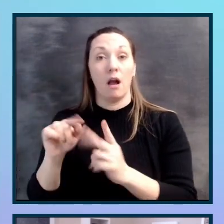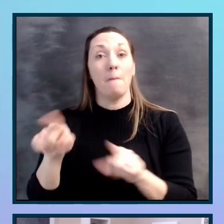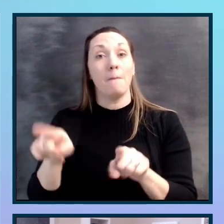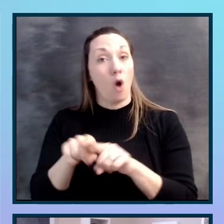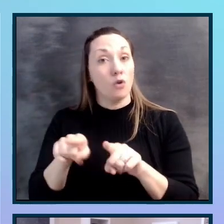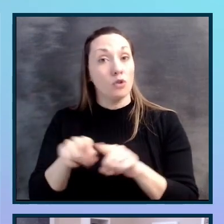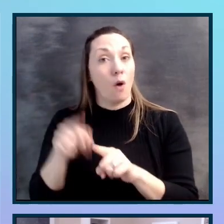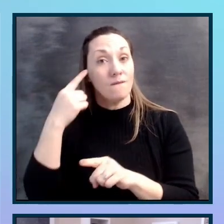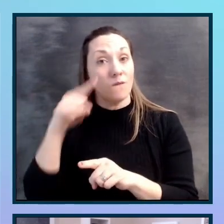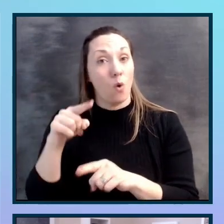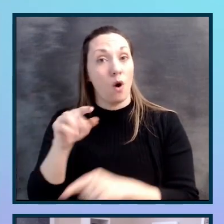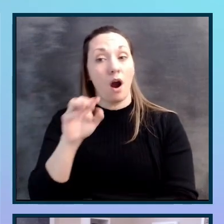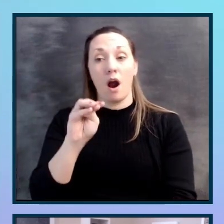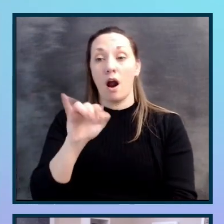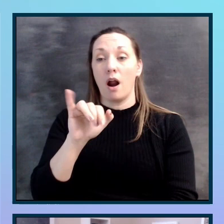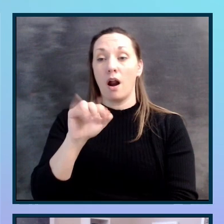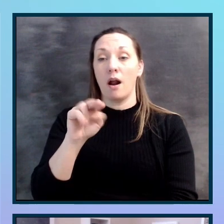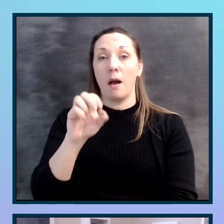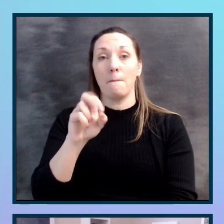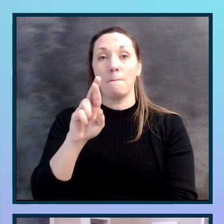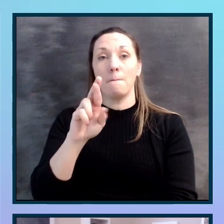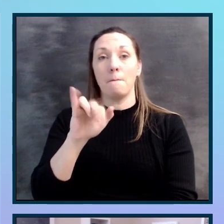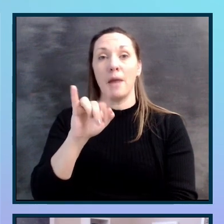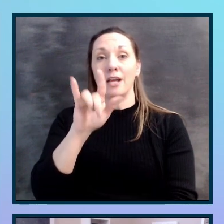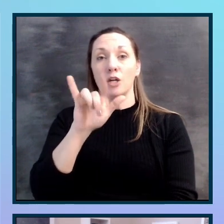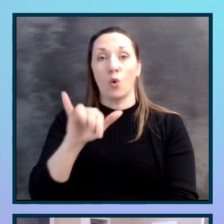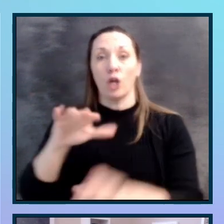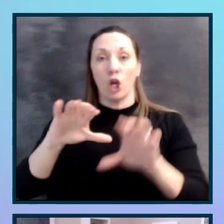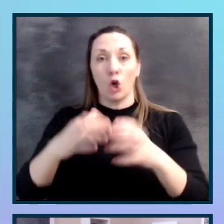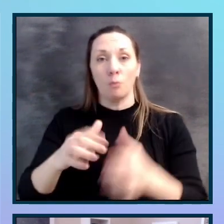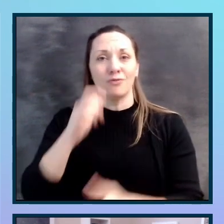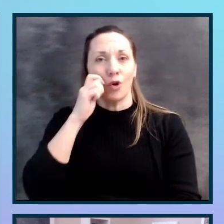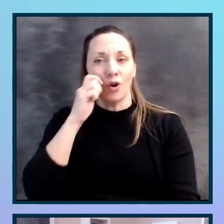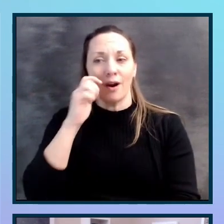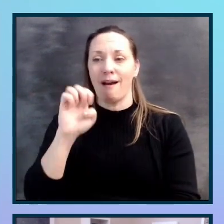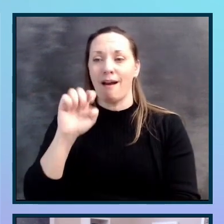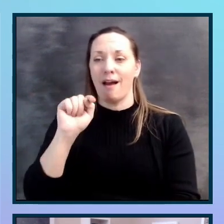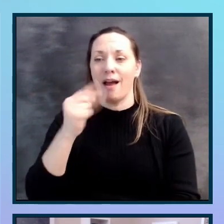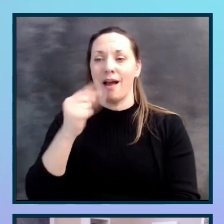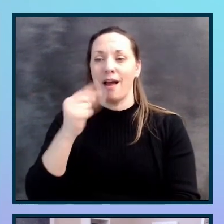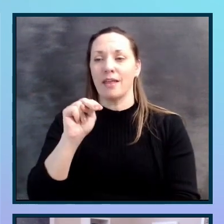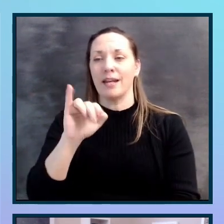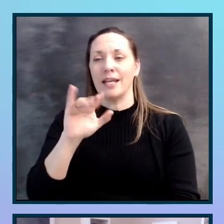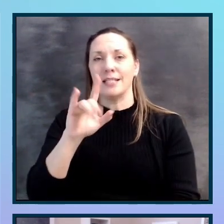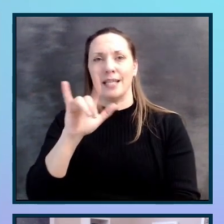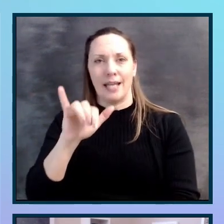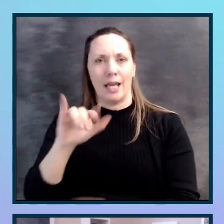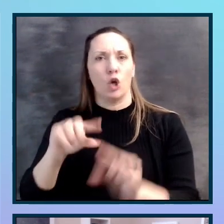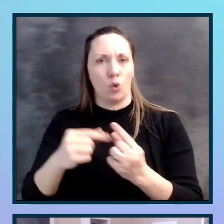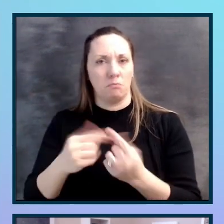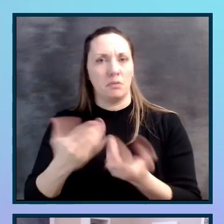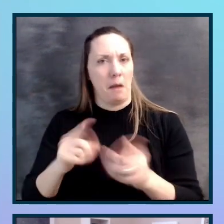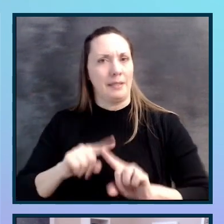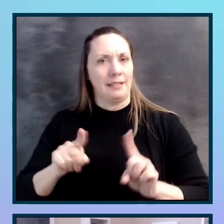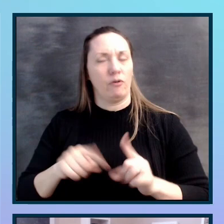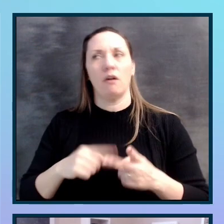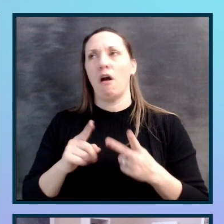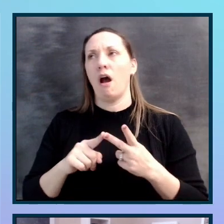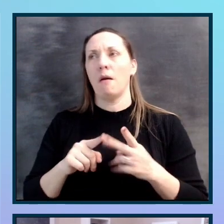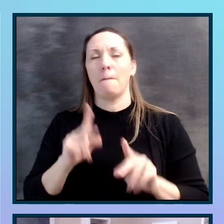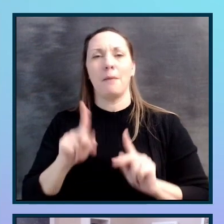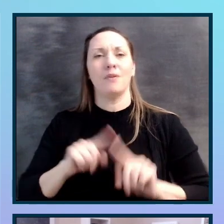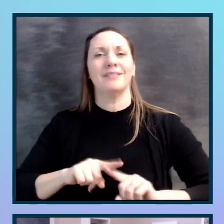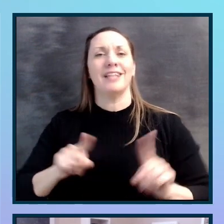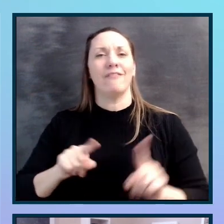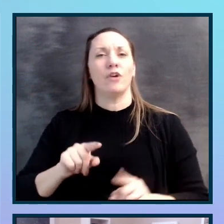also for minority groups, for ethnicity groups that may be different, for people of differing gender